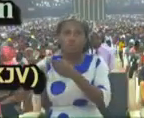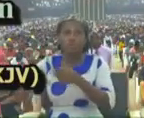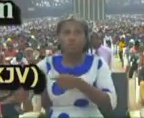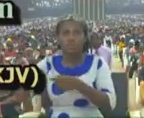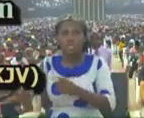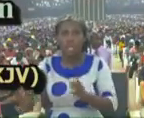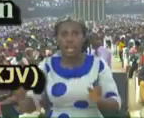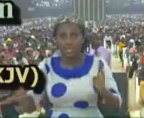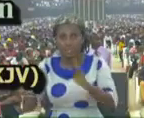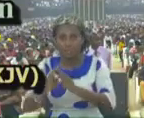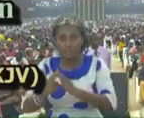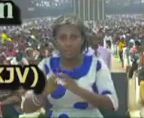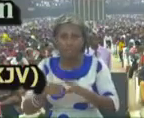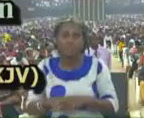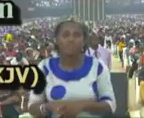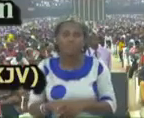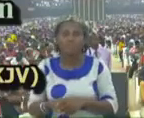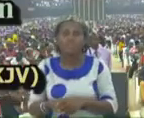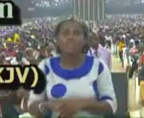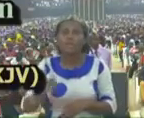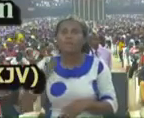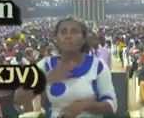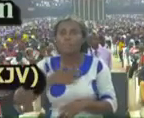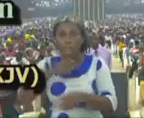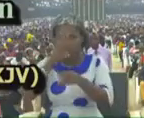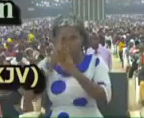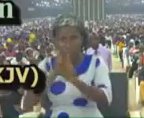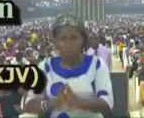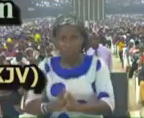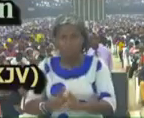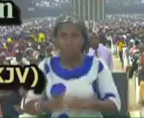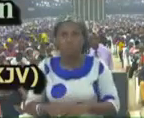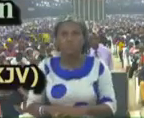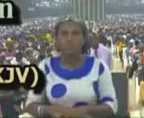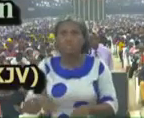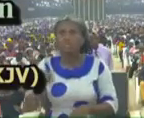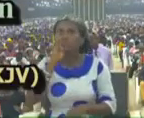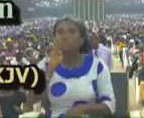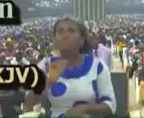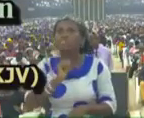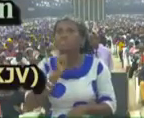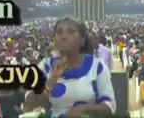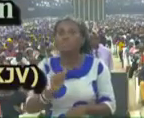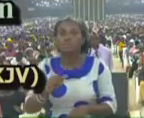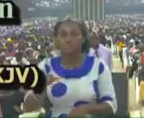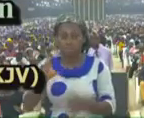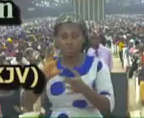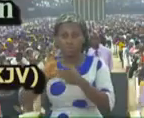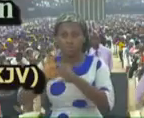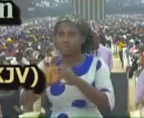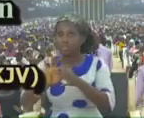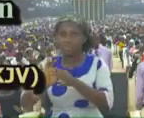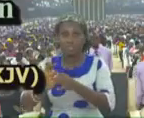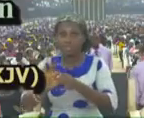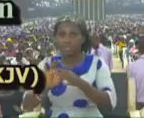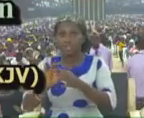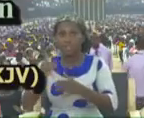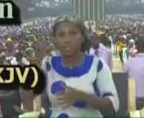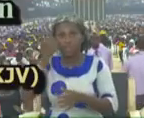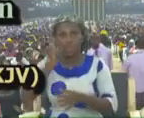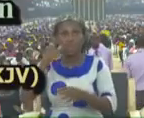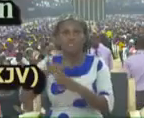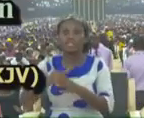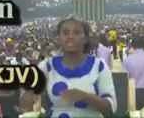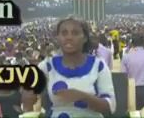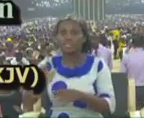assembly. My honor, be not thou united, for in their